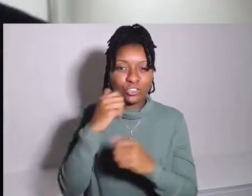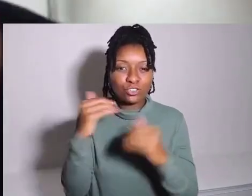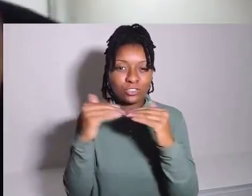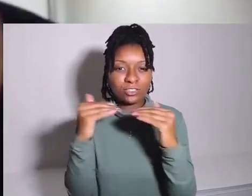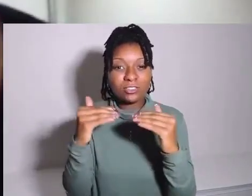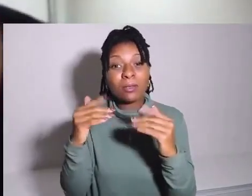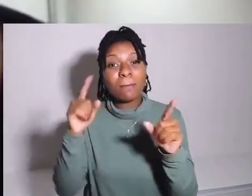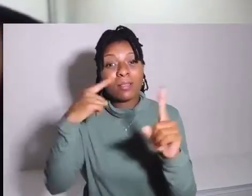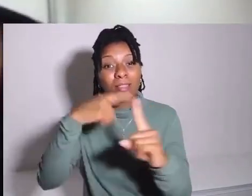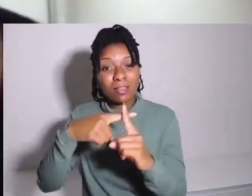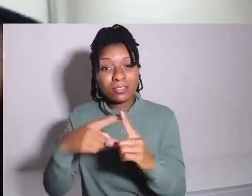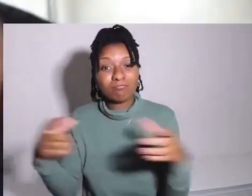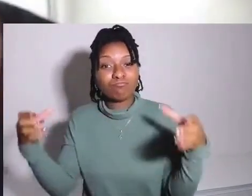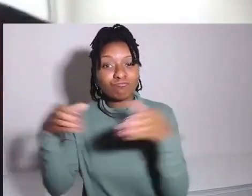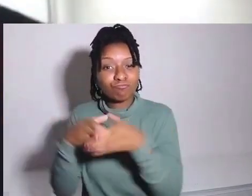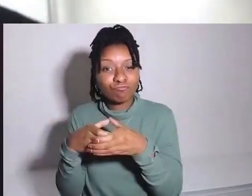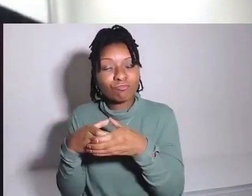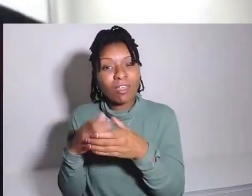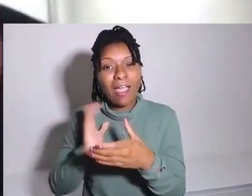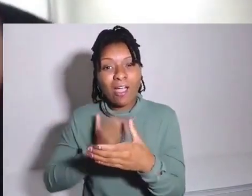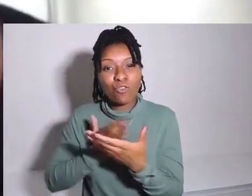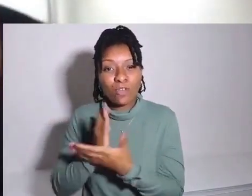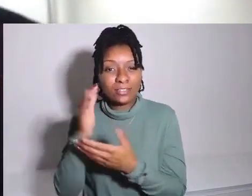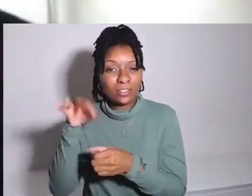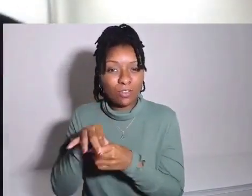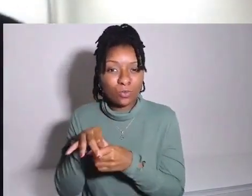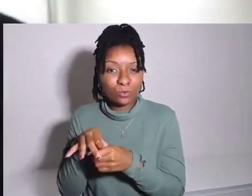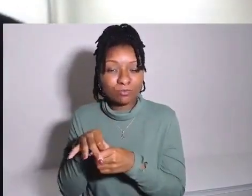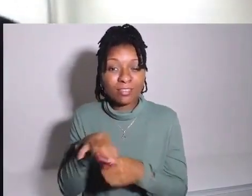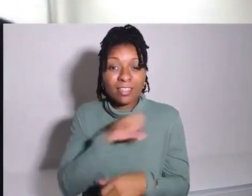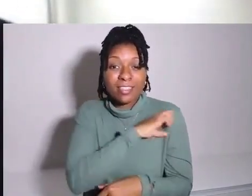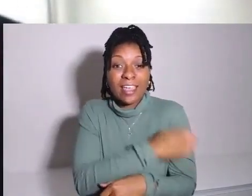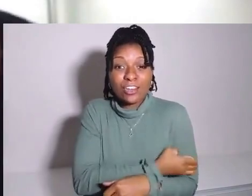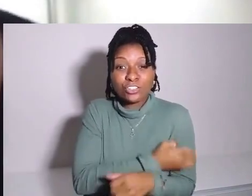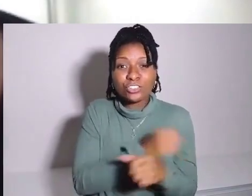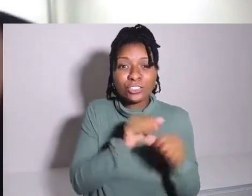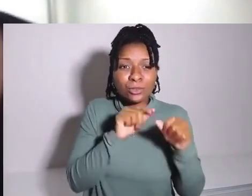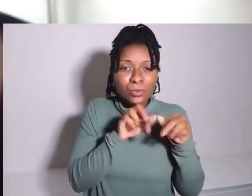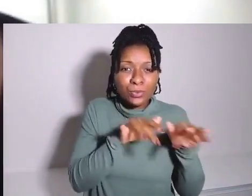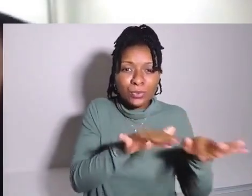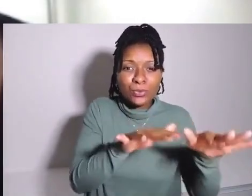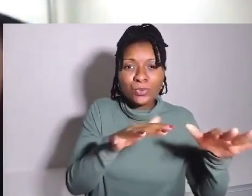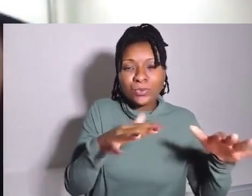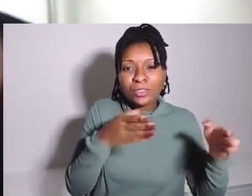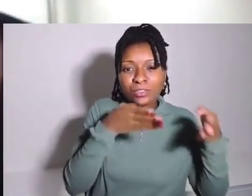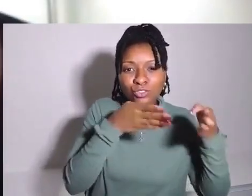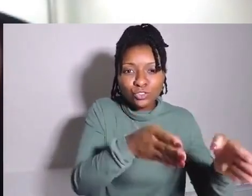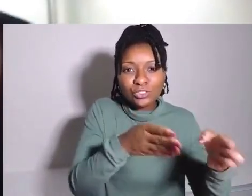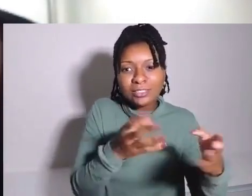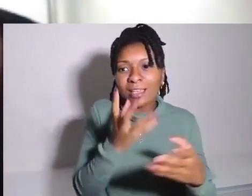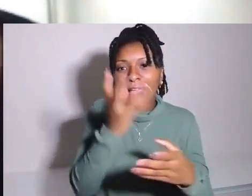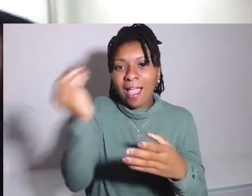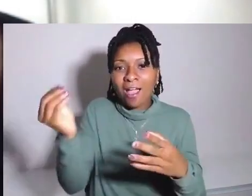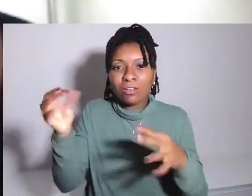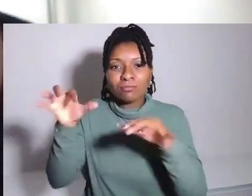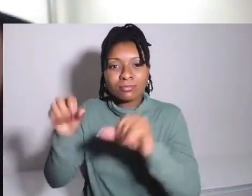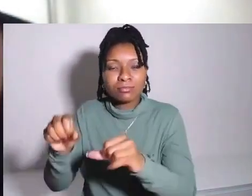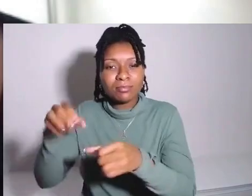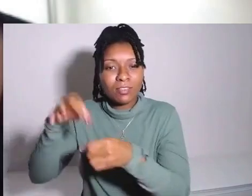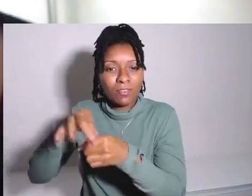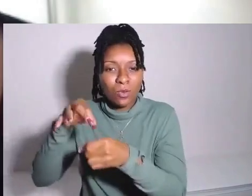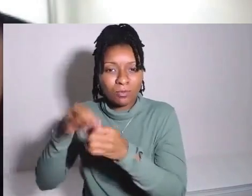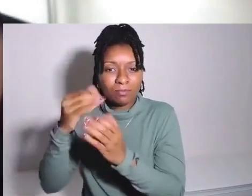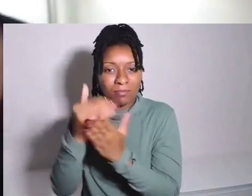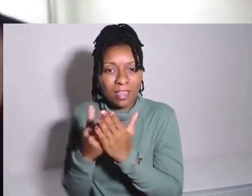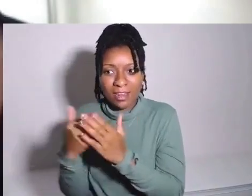vote. We took that energy from the streets to the ballot box and continued out for these past 4 years. This